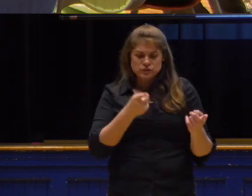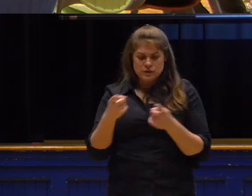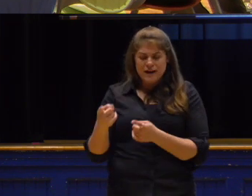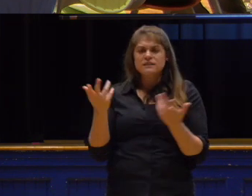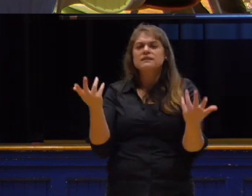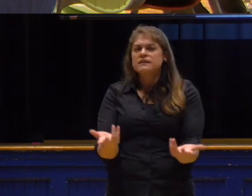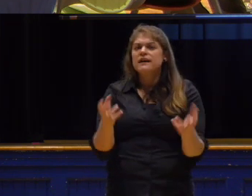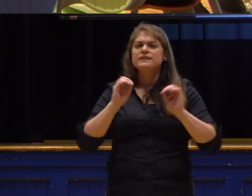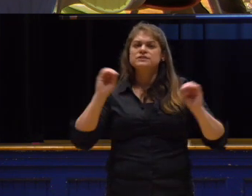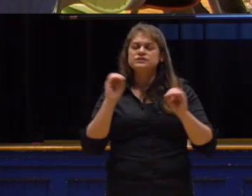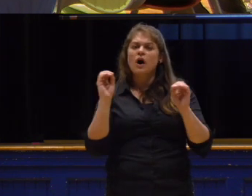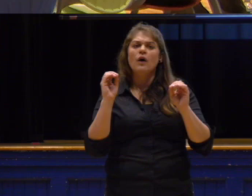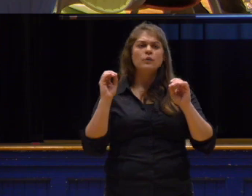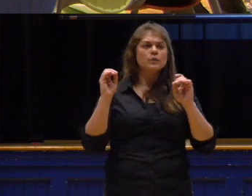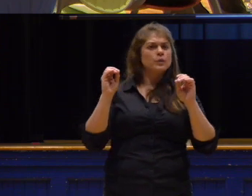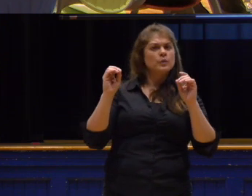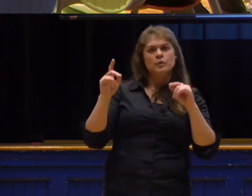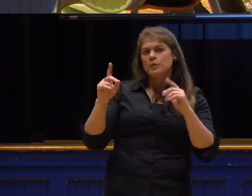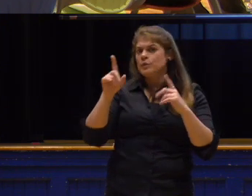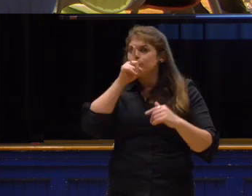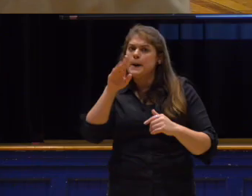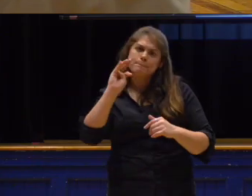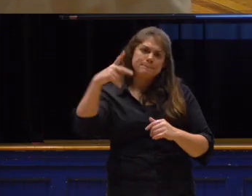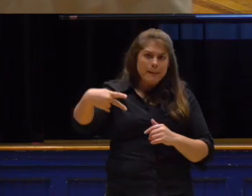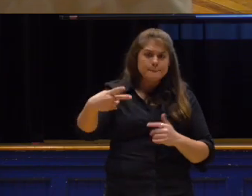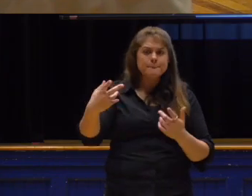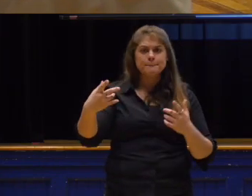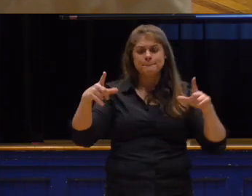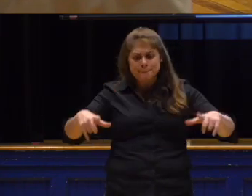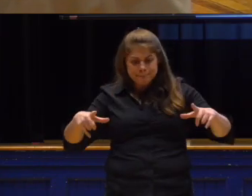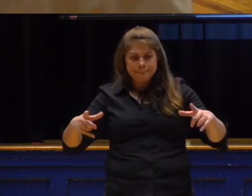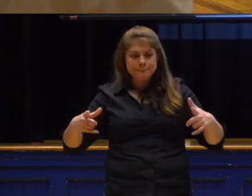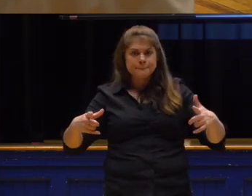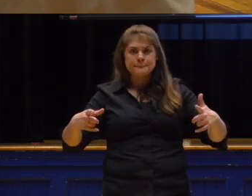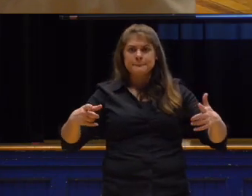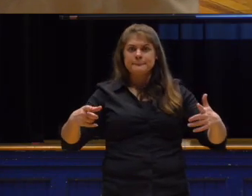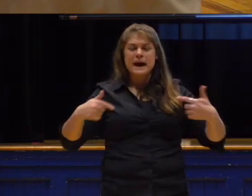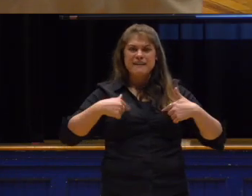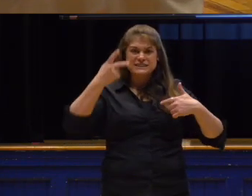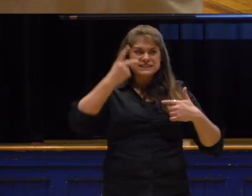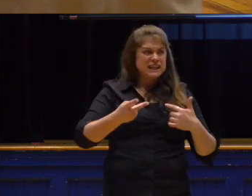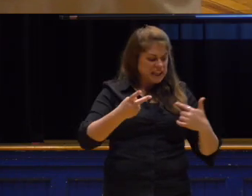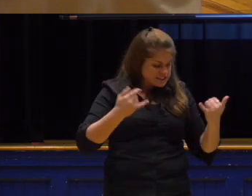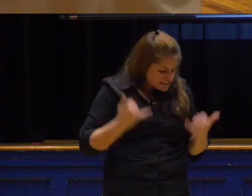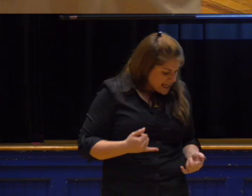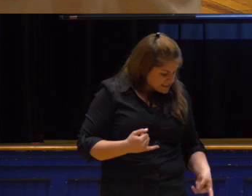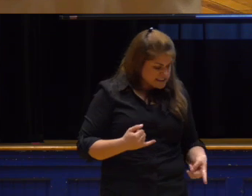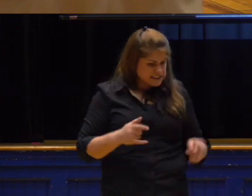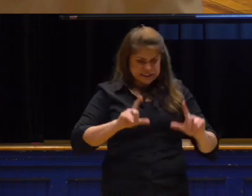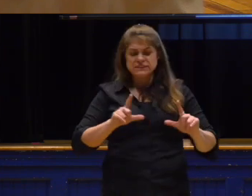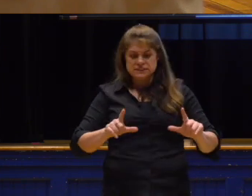going on is there's no reasonable map. The best map I've seen is the front page